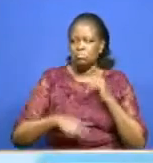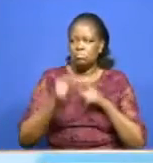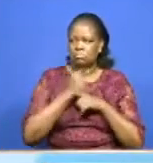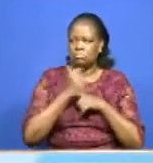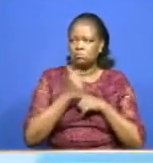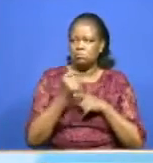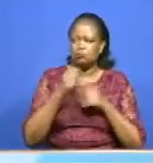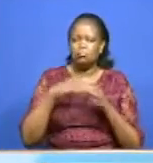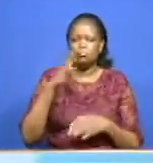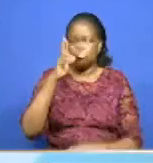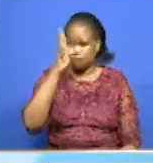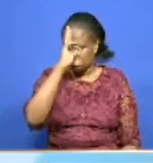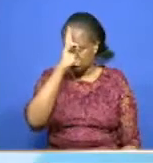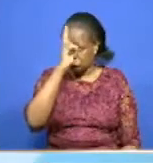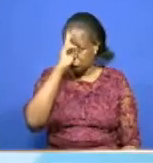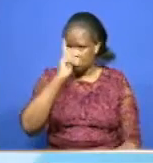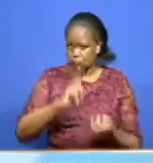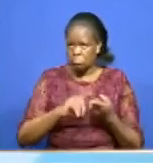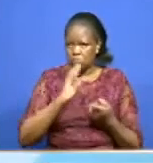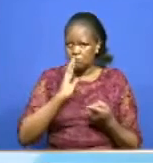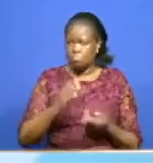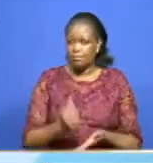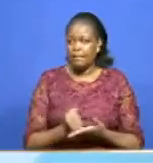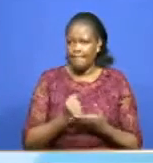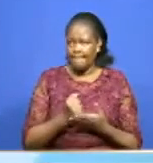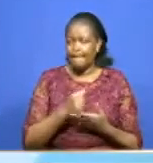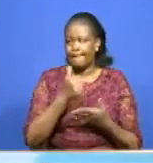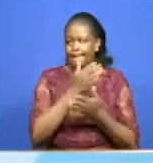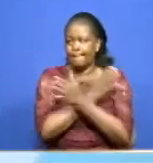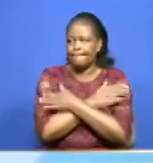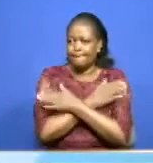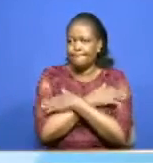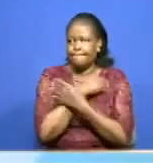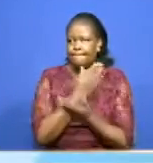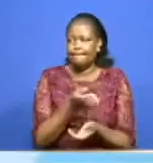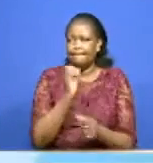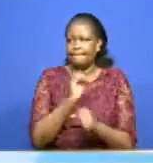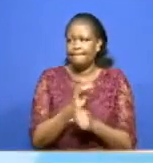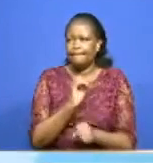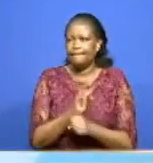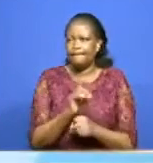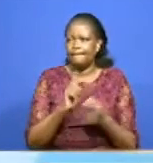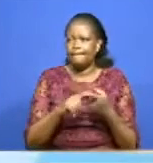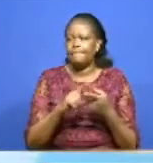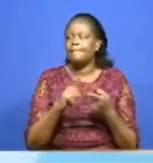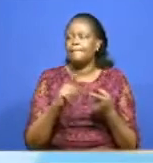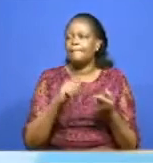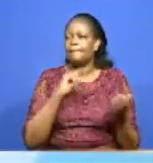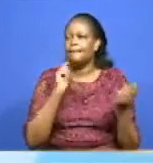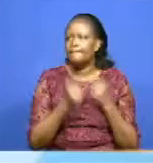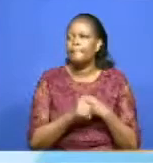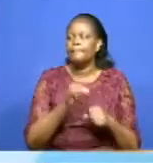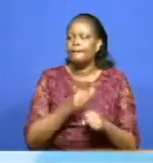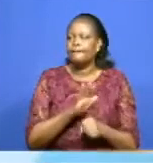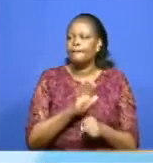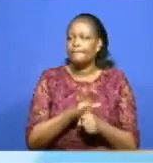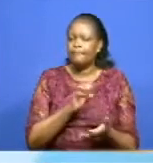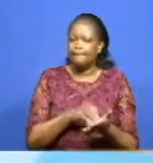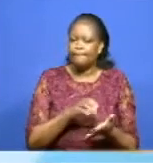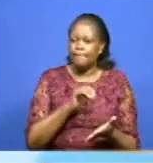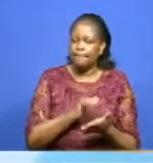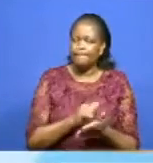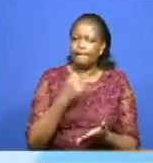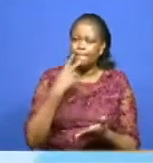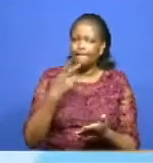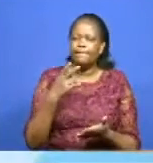more police officers to be helping their colleagues in matters, counseling to avert so many cases that we have seen of